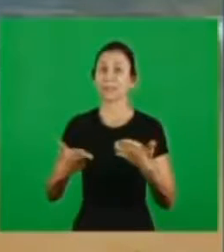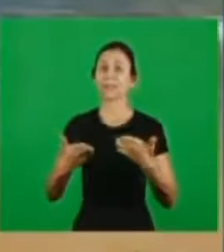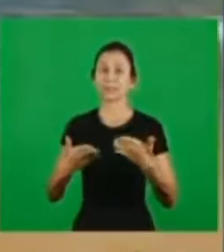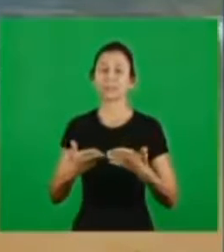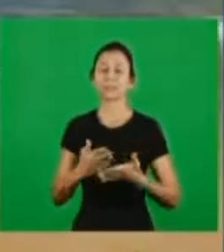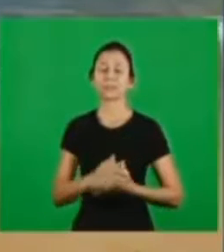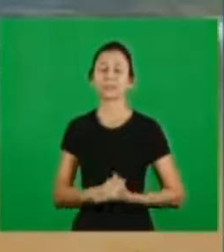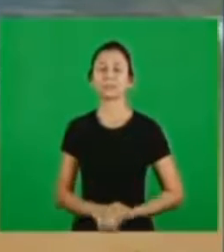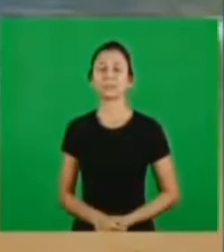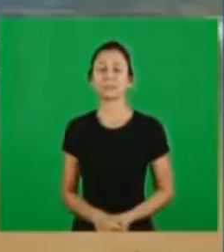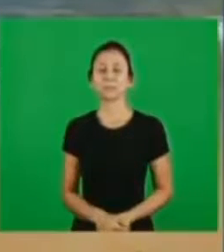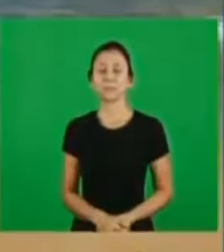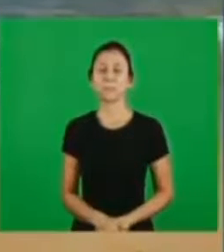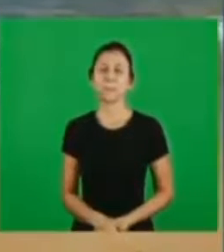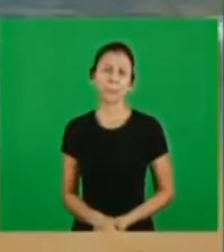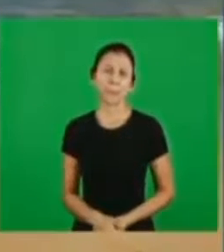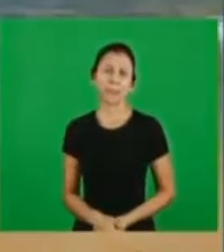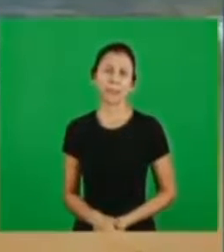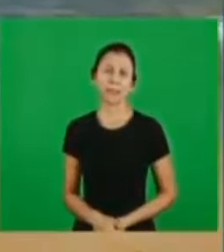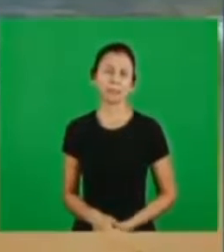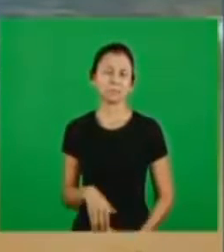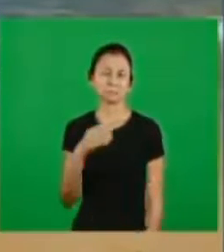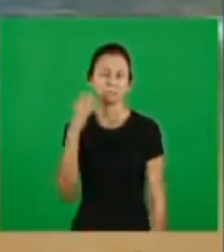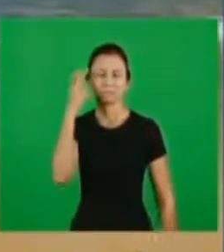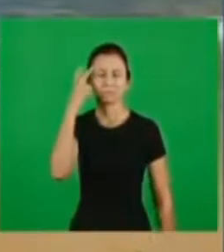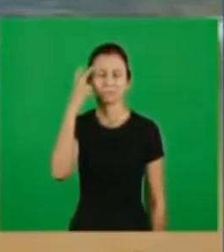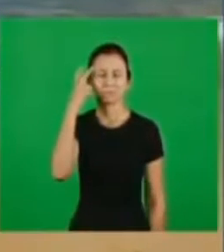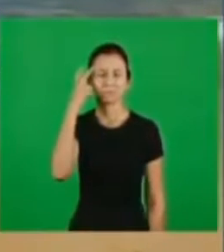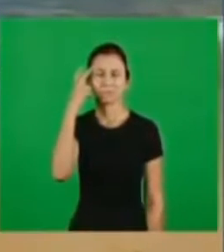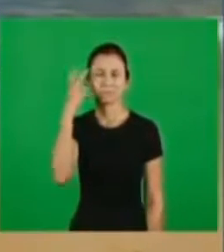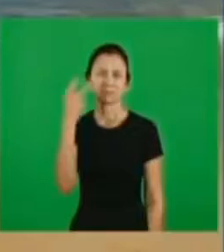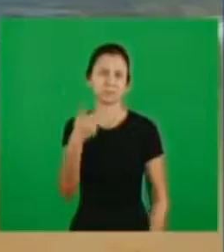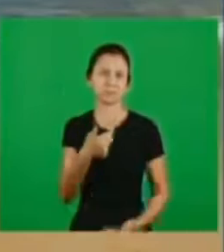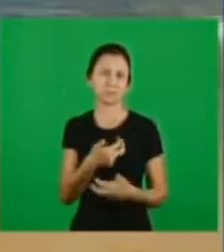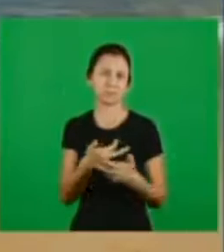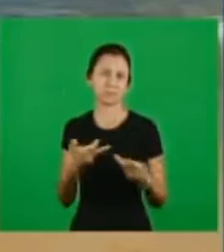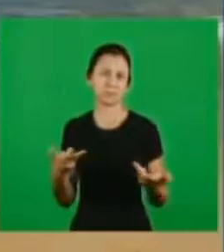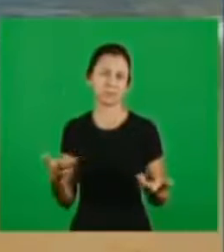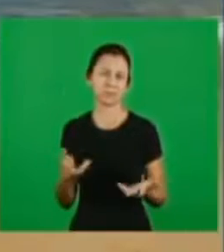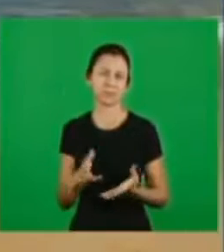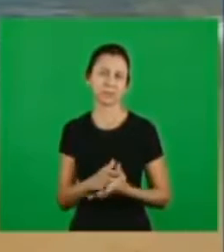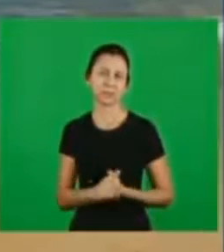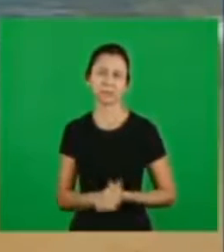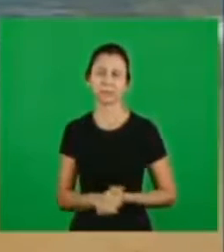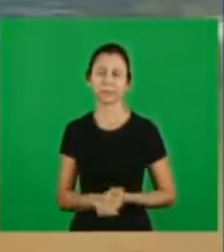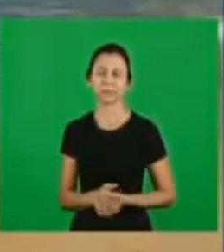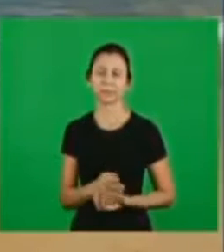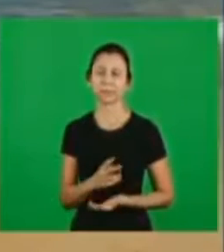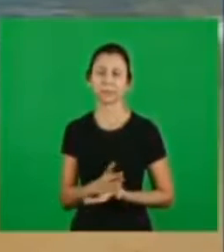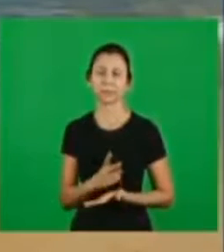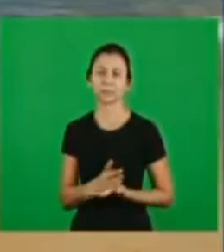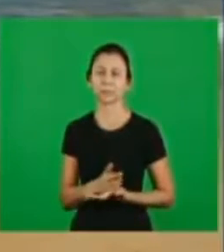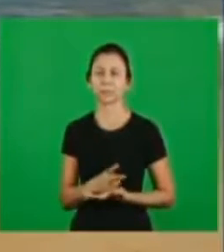is, Patmos at all. So this is naturally the